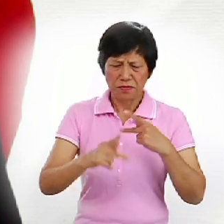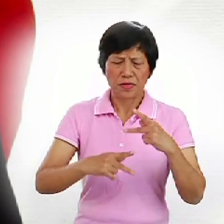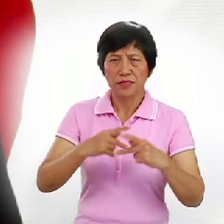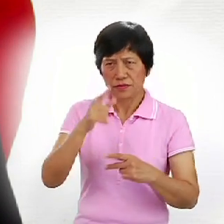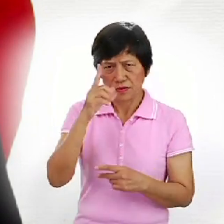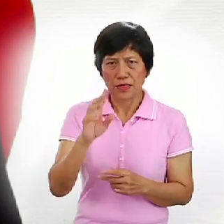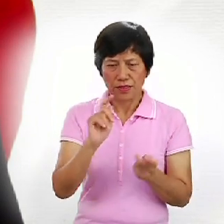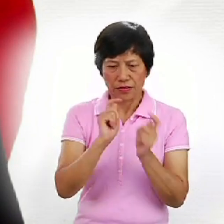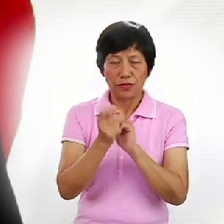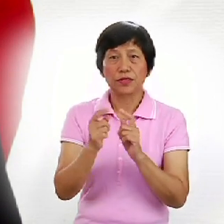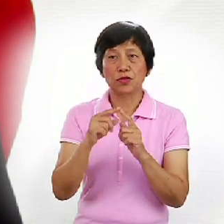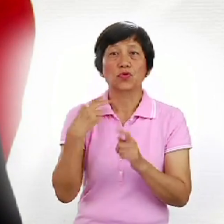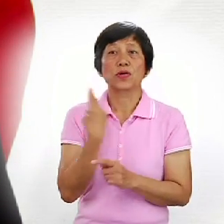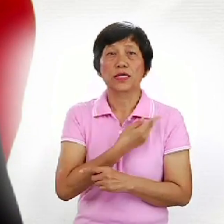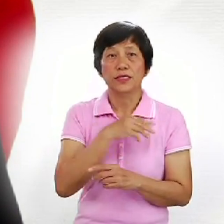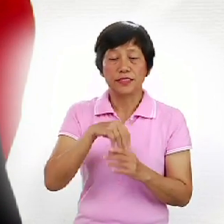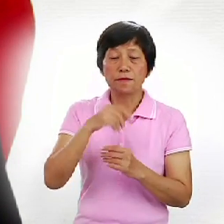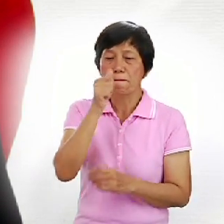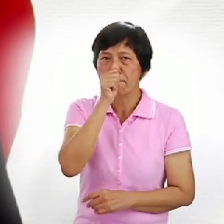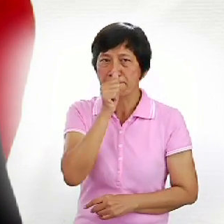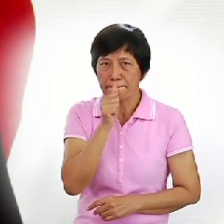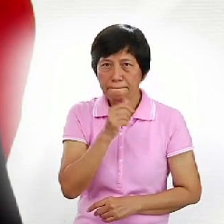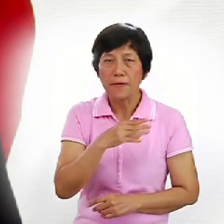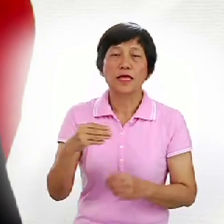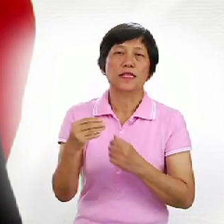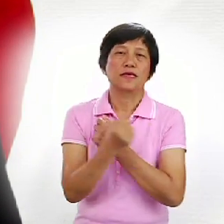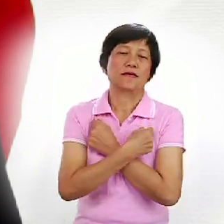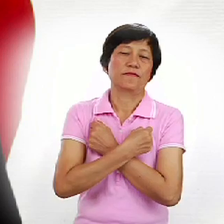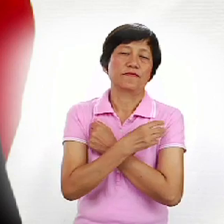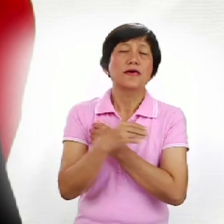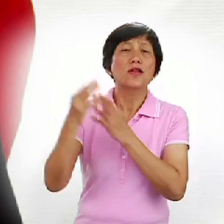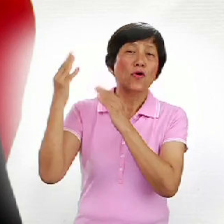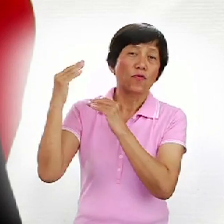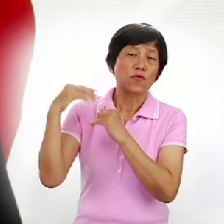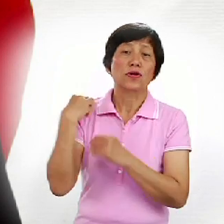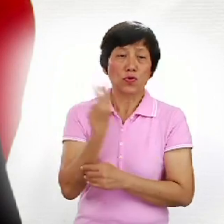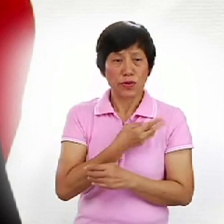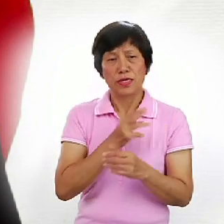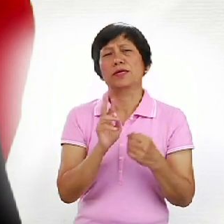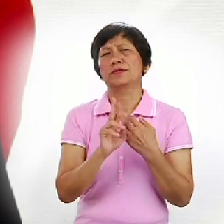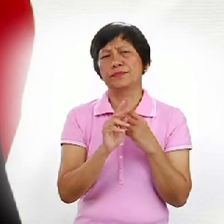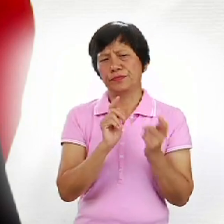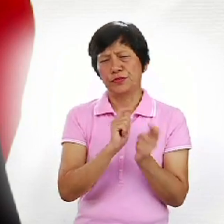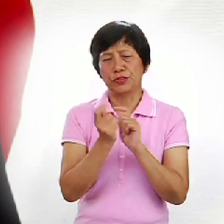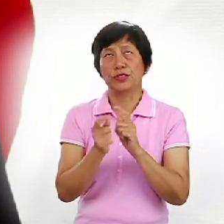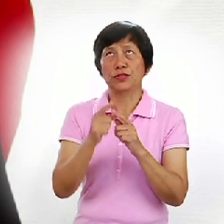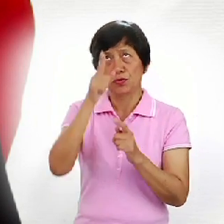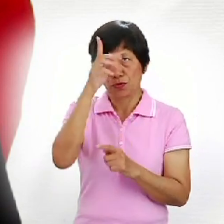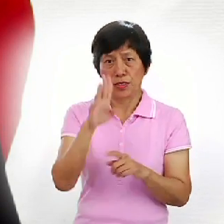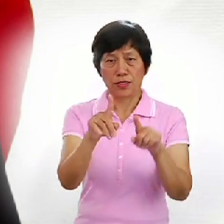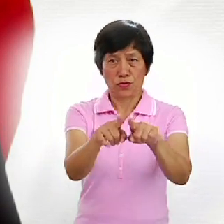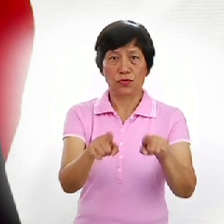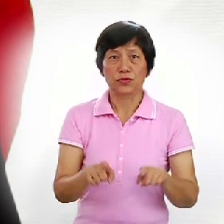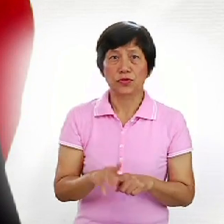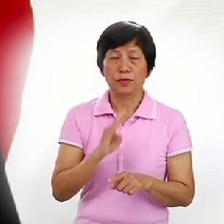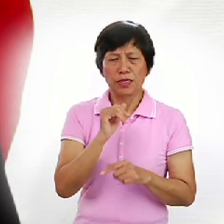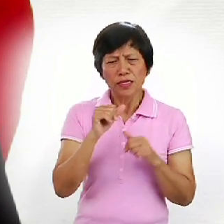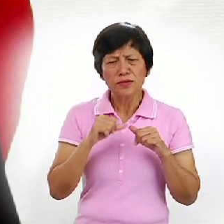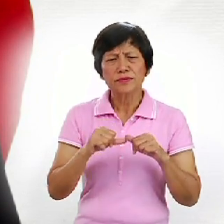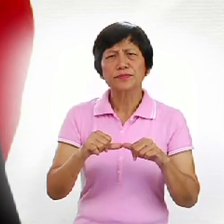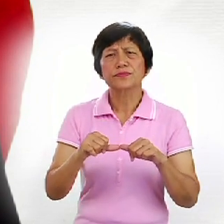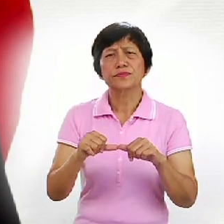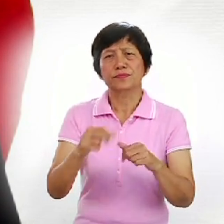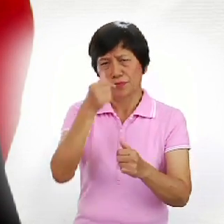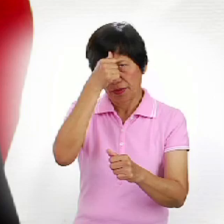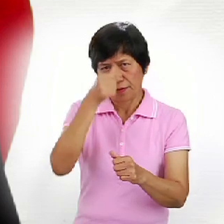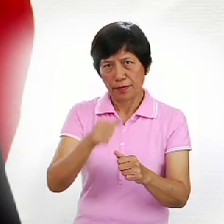us in patience and love, and hopefully we turning to God also, by constantly